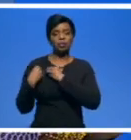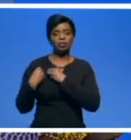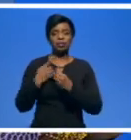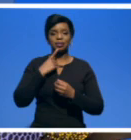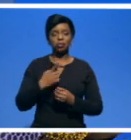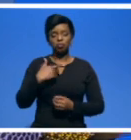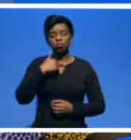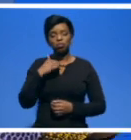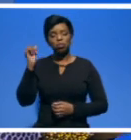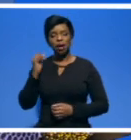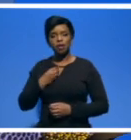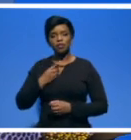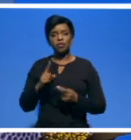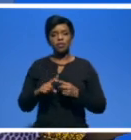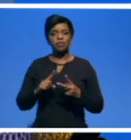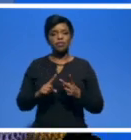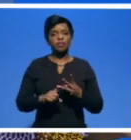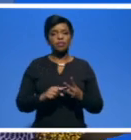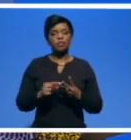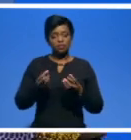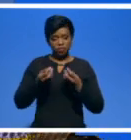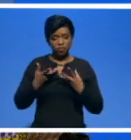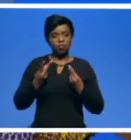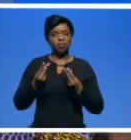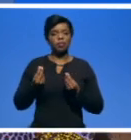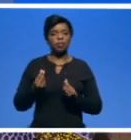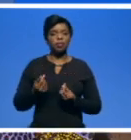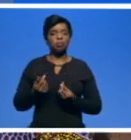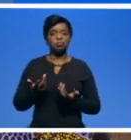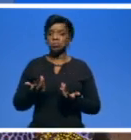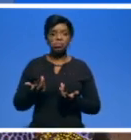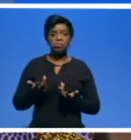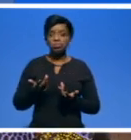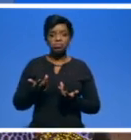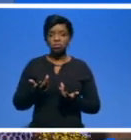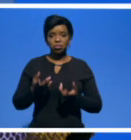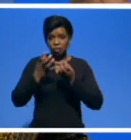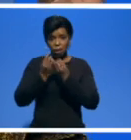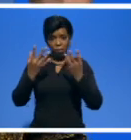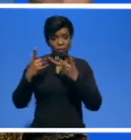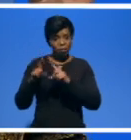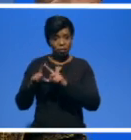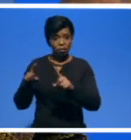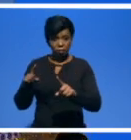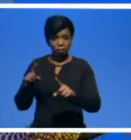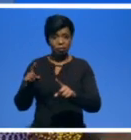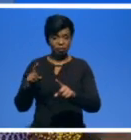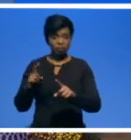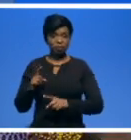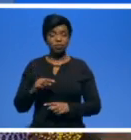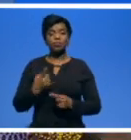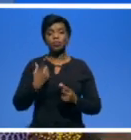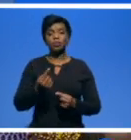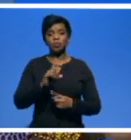have ke ka kgona hore ke fumane tjhelete ka yona boholo ba bona ba na le ba mani mo e leng hore ba di economist ba